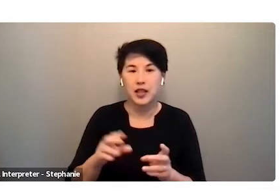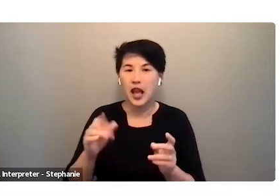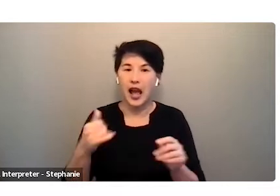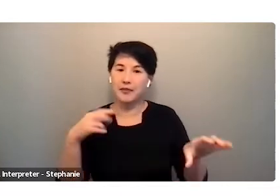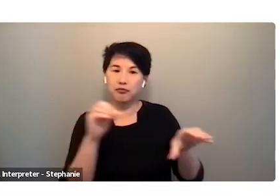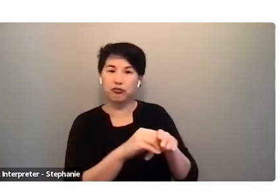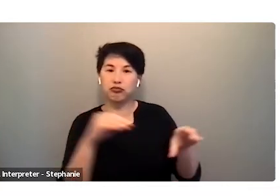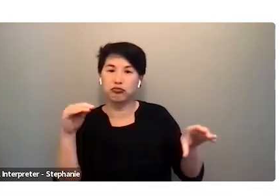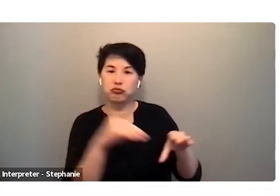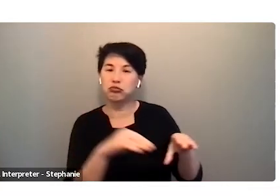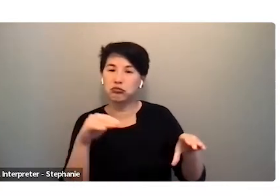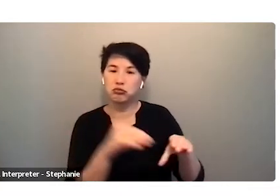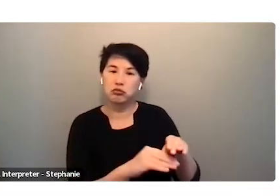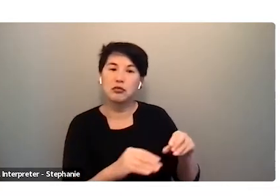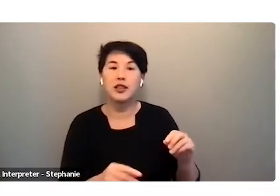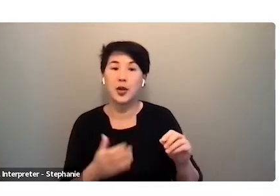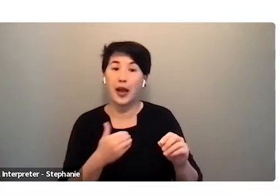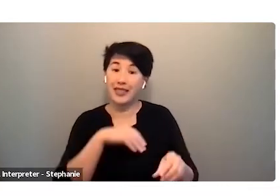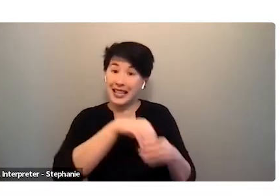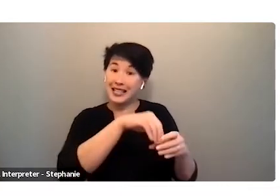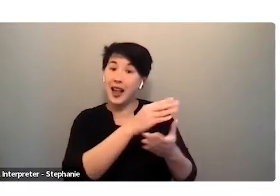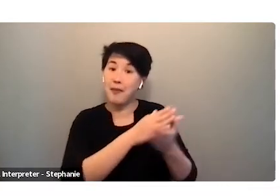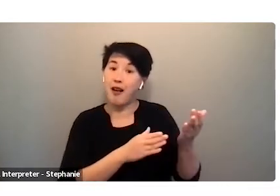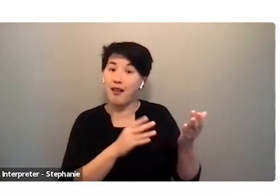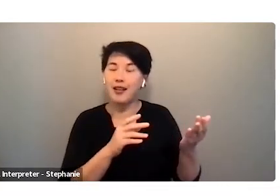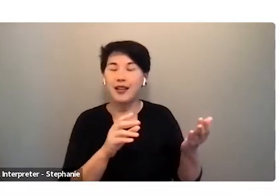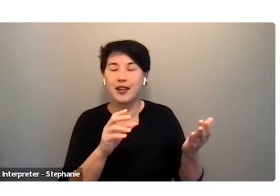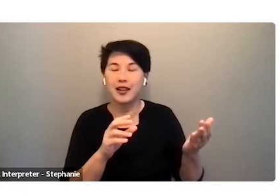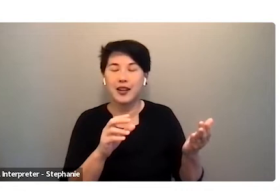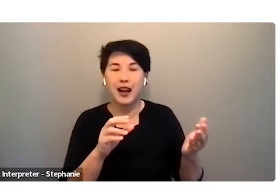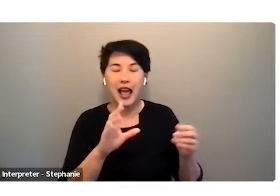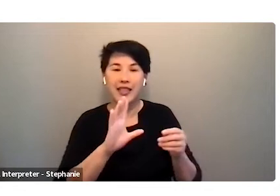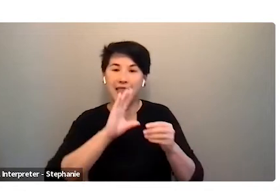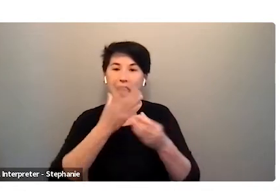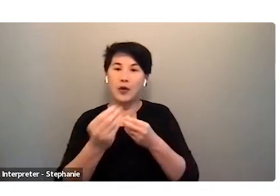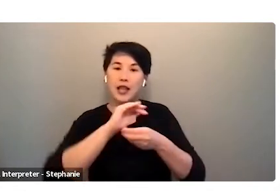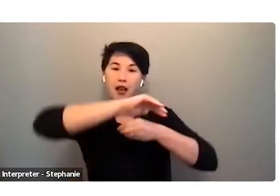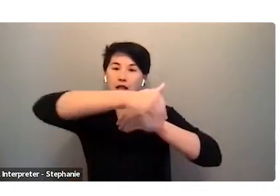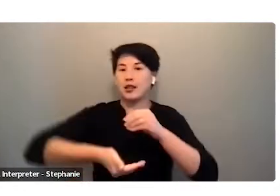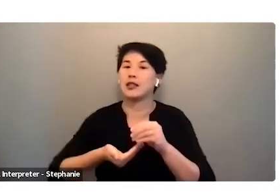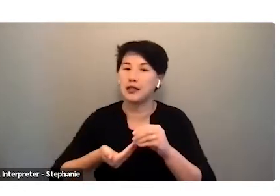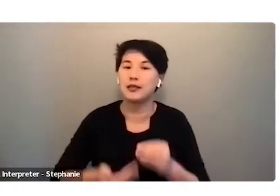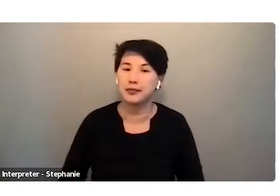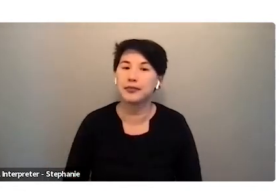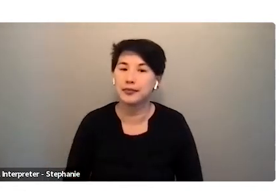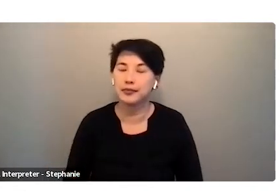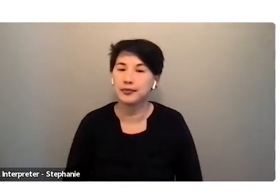there's two parts to the coat. There's the inner, which is the puffer, and then an outer, which kind of goes over the